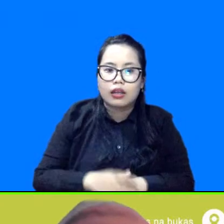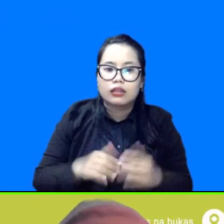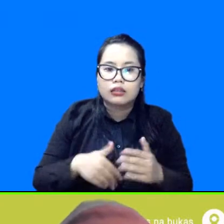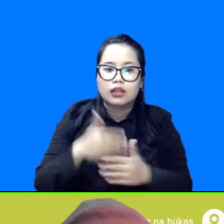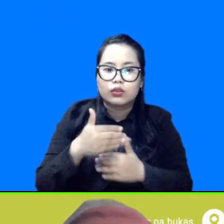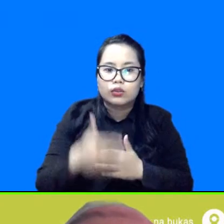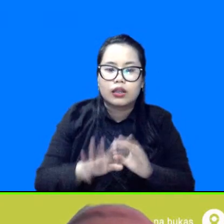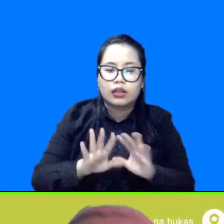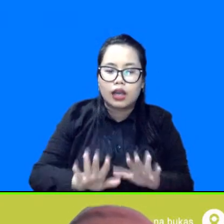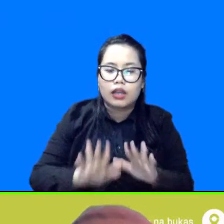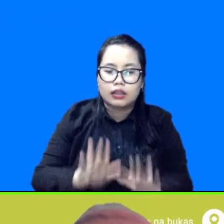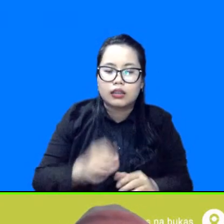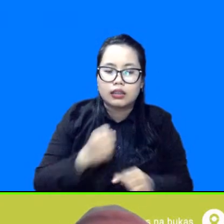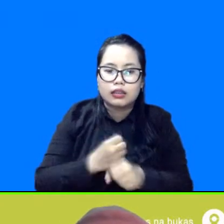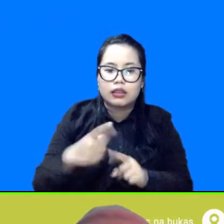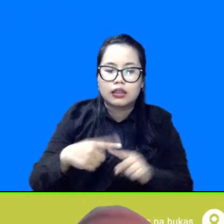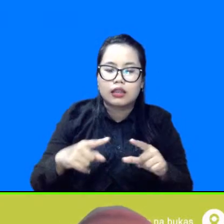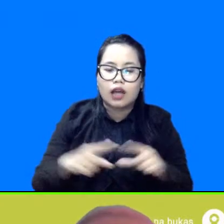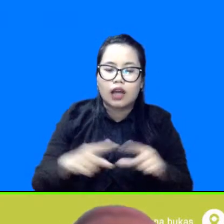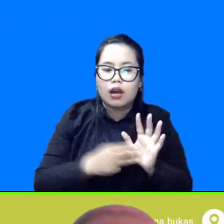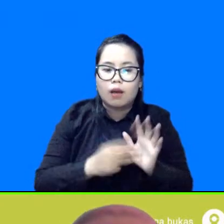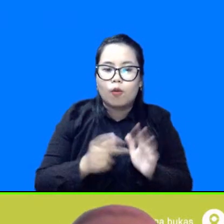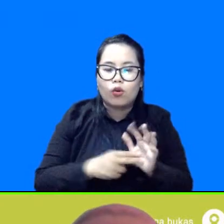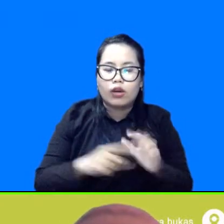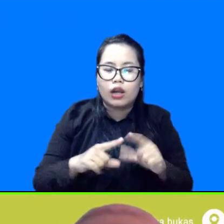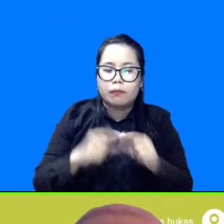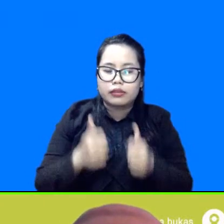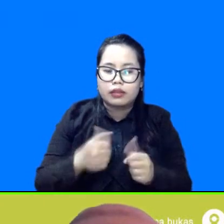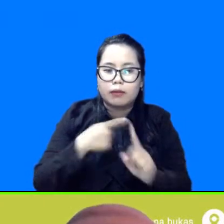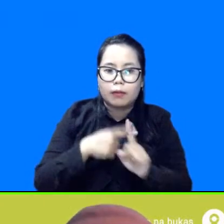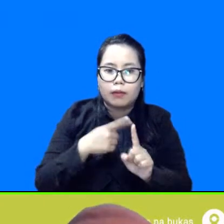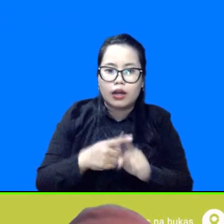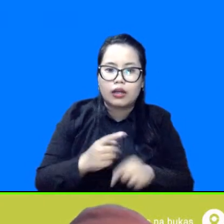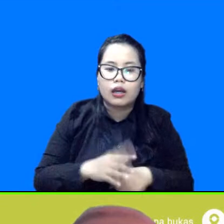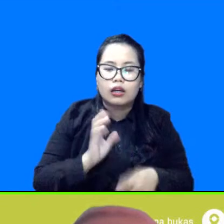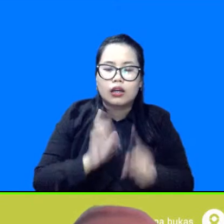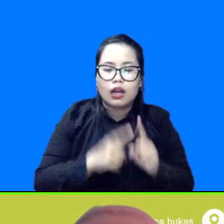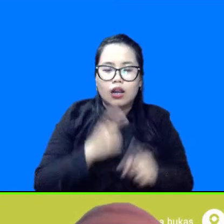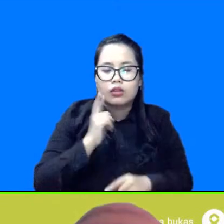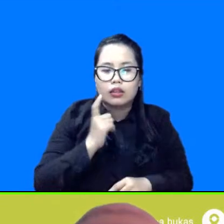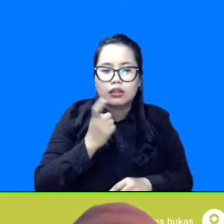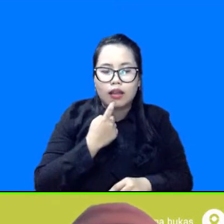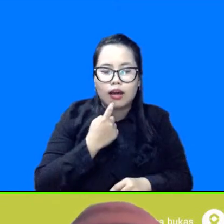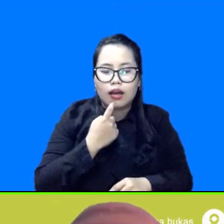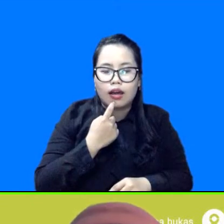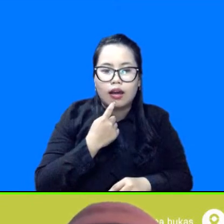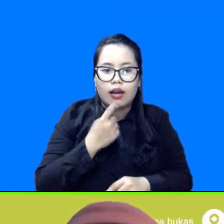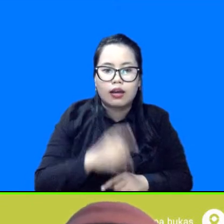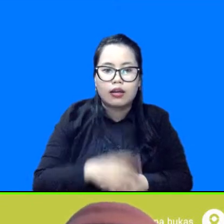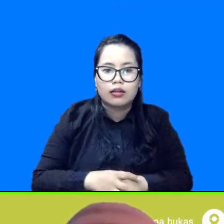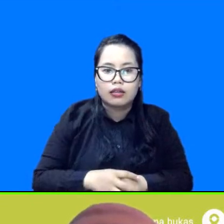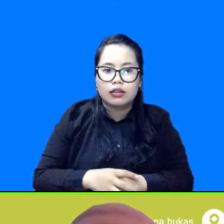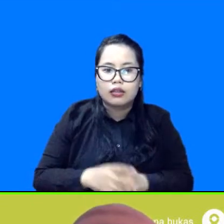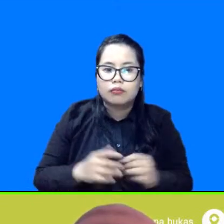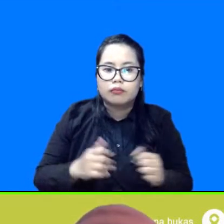of engaging the LGBTIQ sector in the energy transition